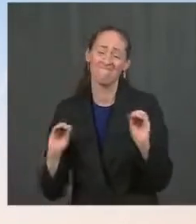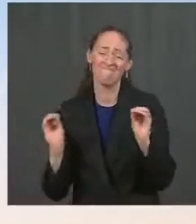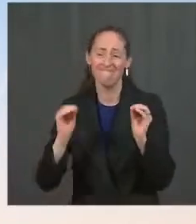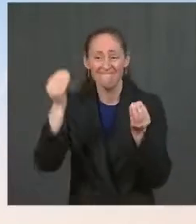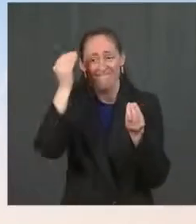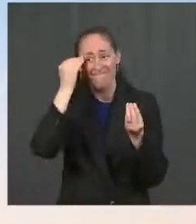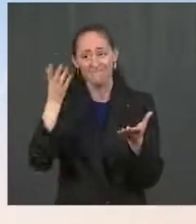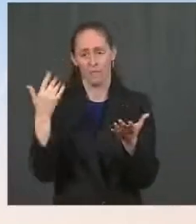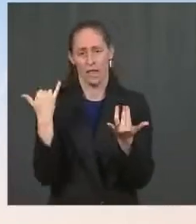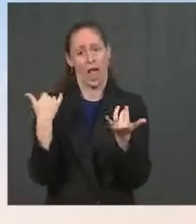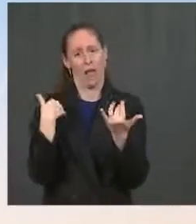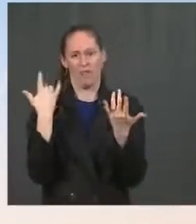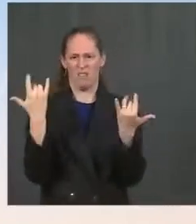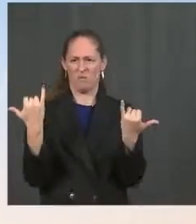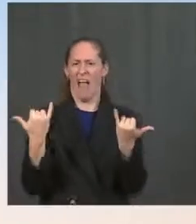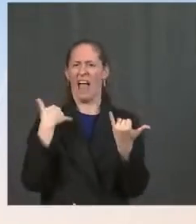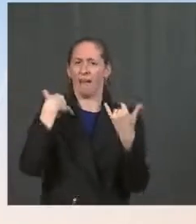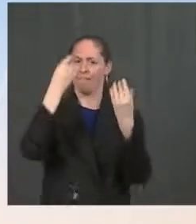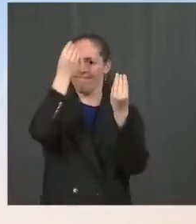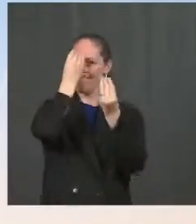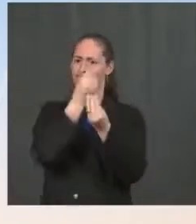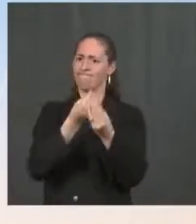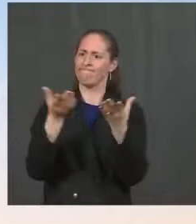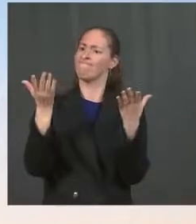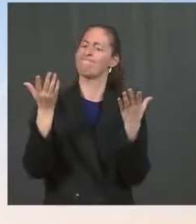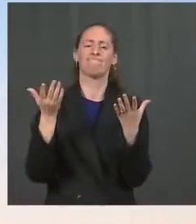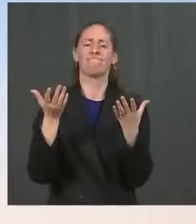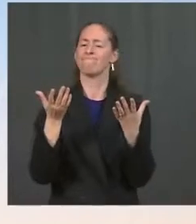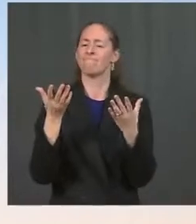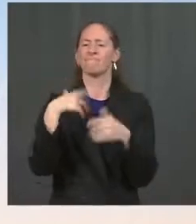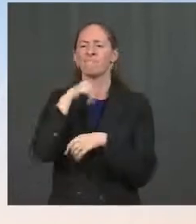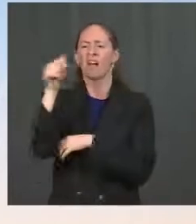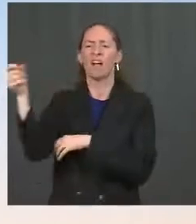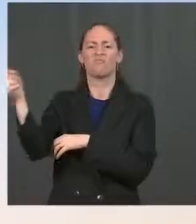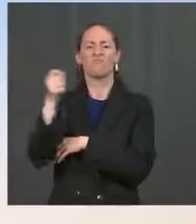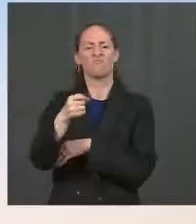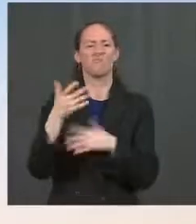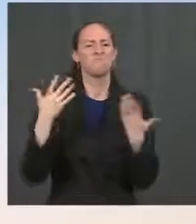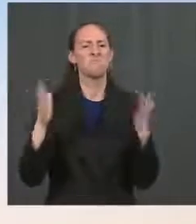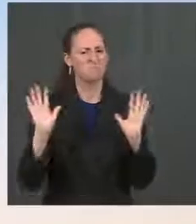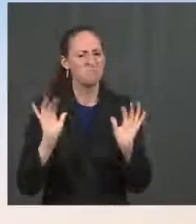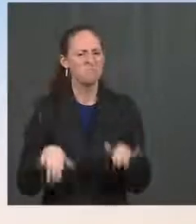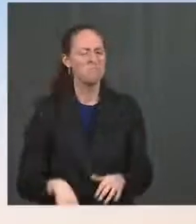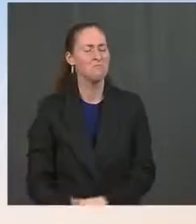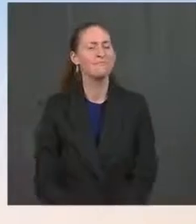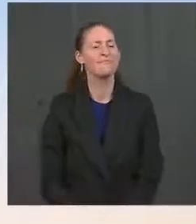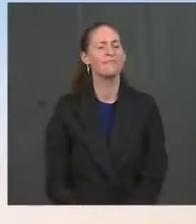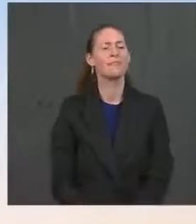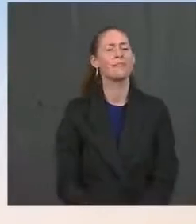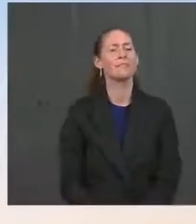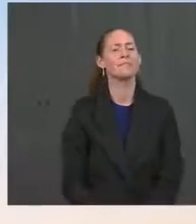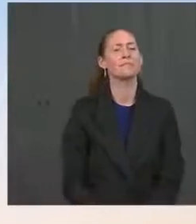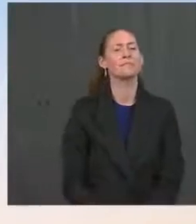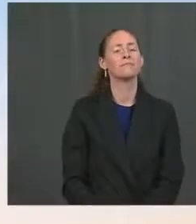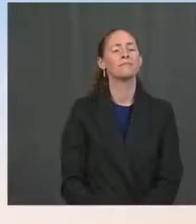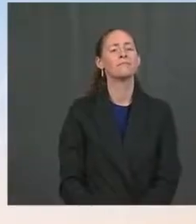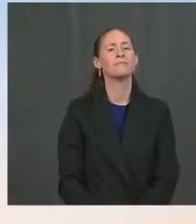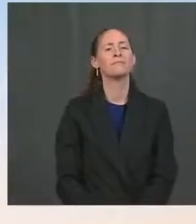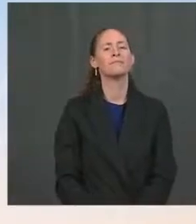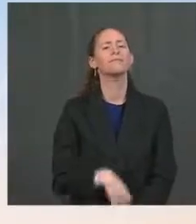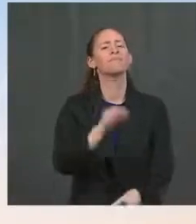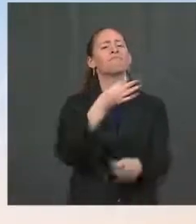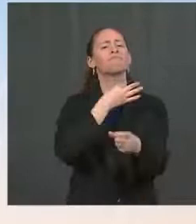announcing today the next steps on David Chipman. One other question, you said Biden, the president, will be going to Long Beach